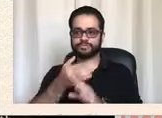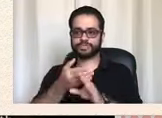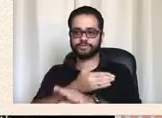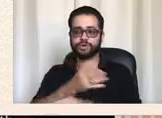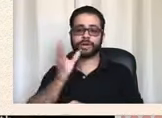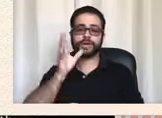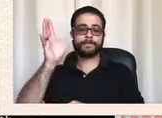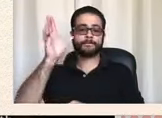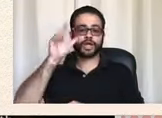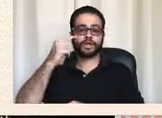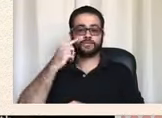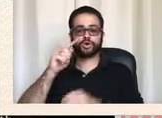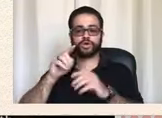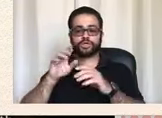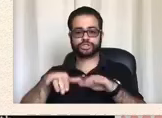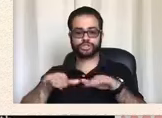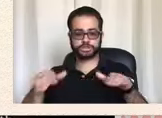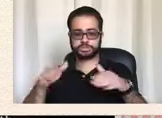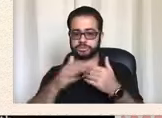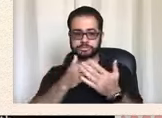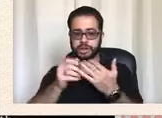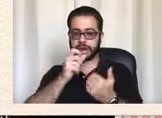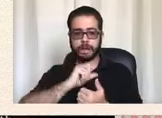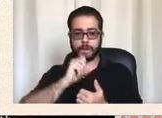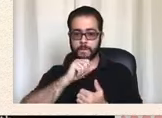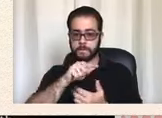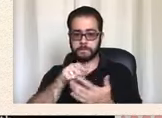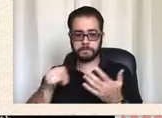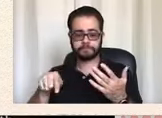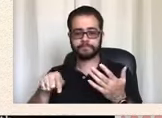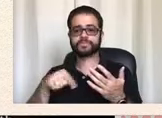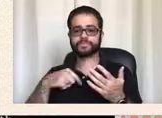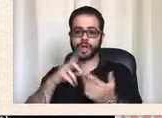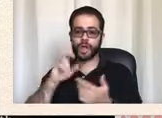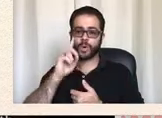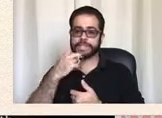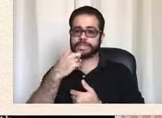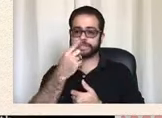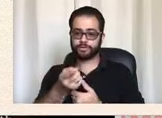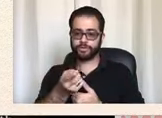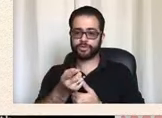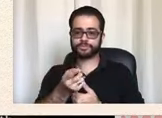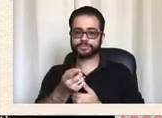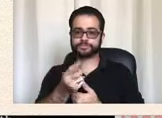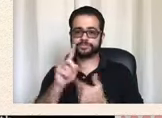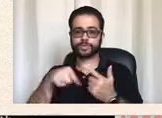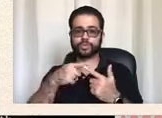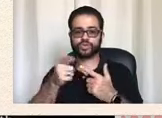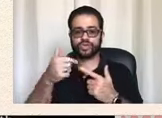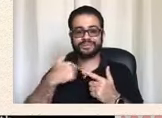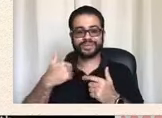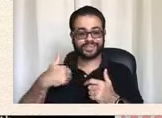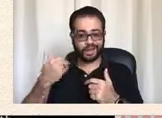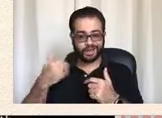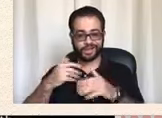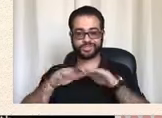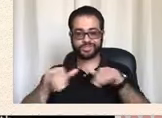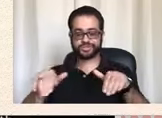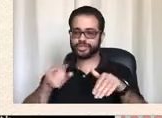child, regardless of age. I will tell you that, when you have a young child, it's really